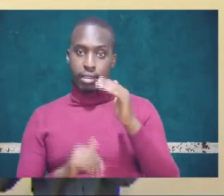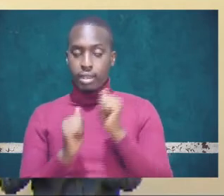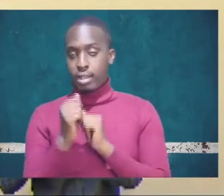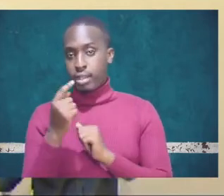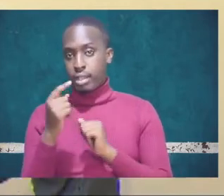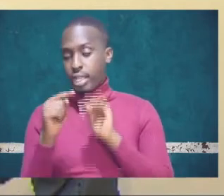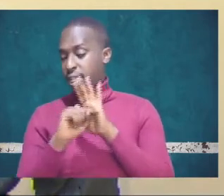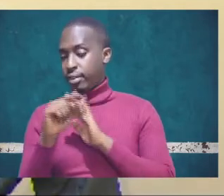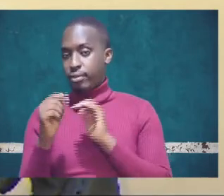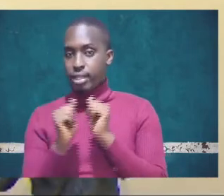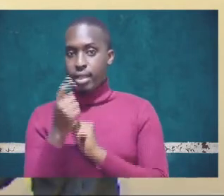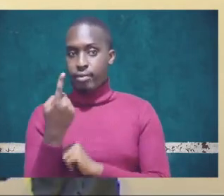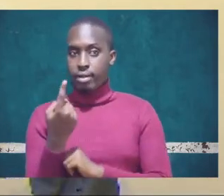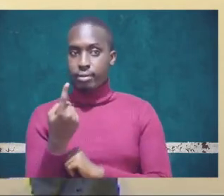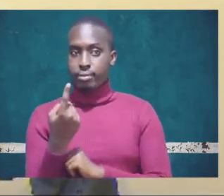negative 11.